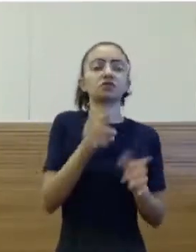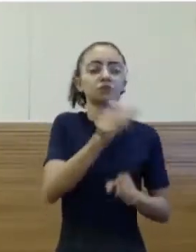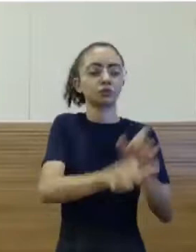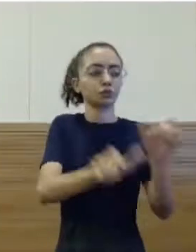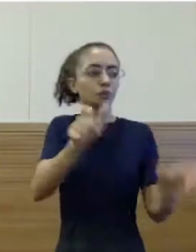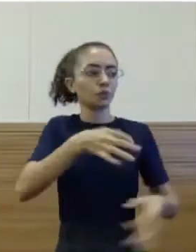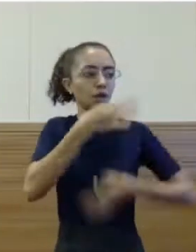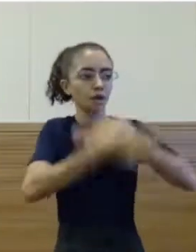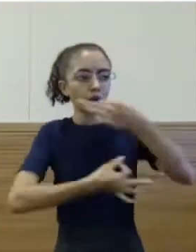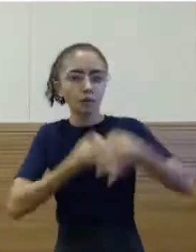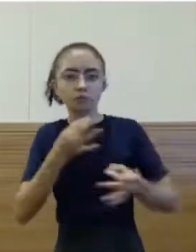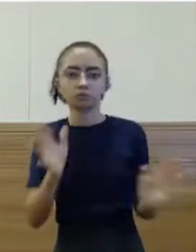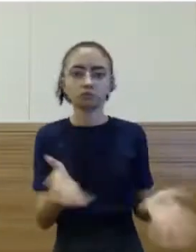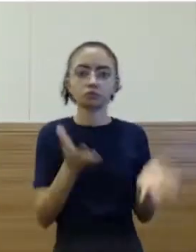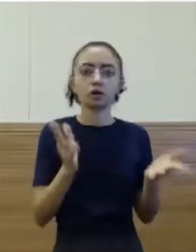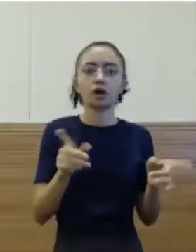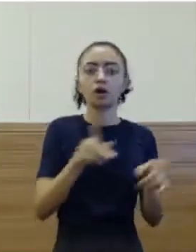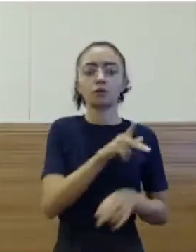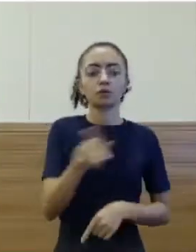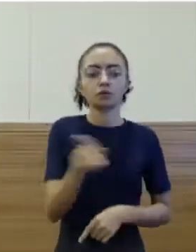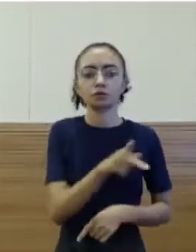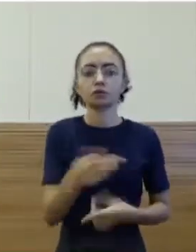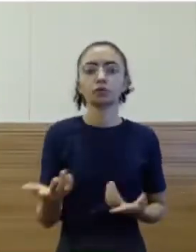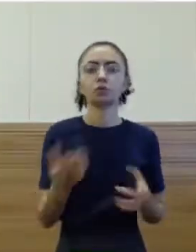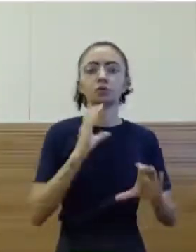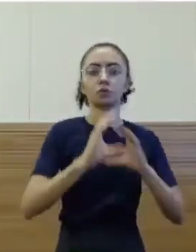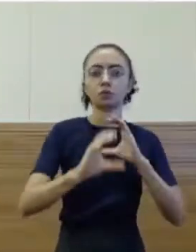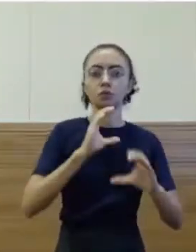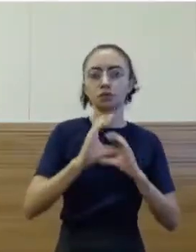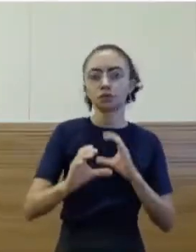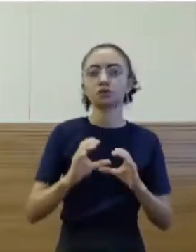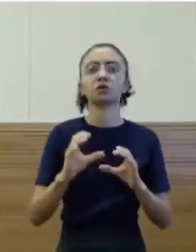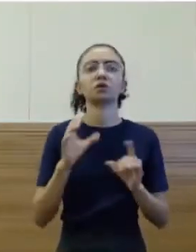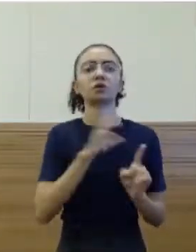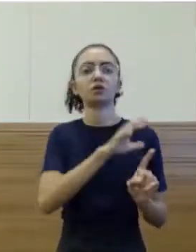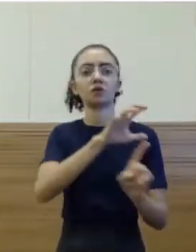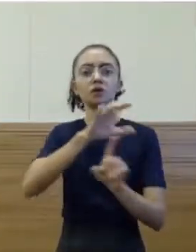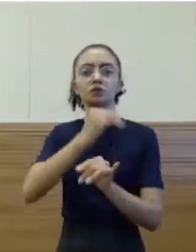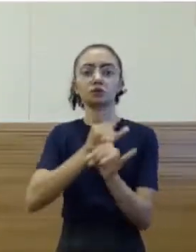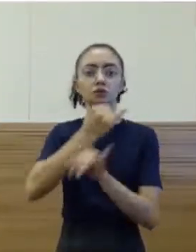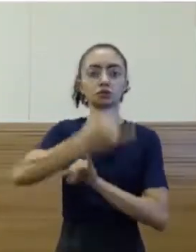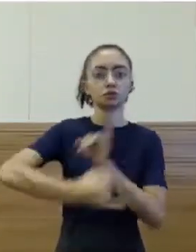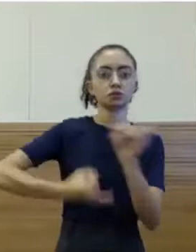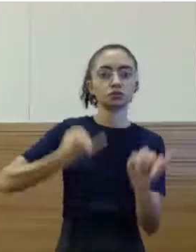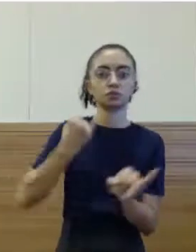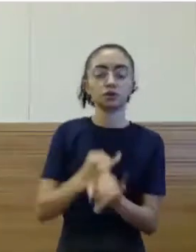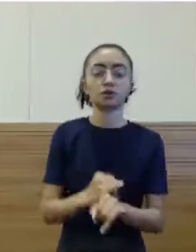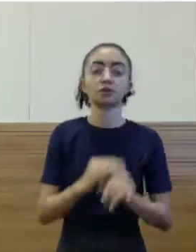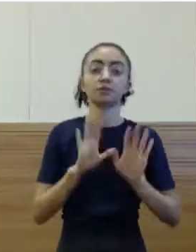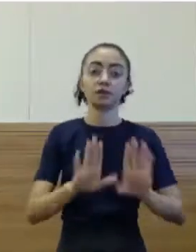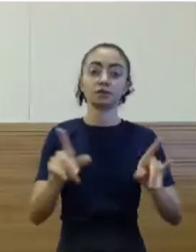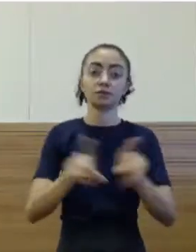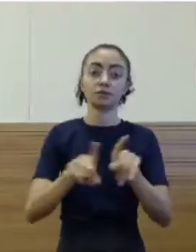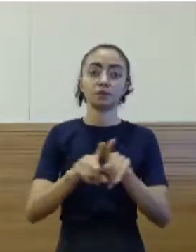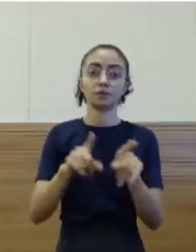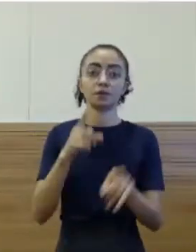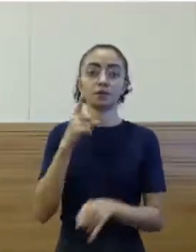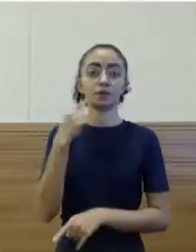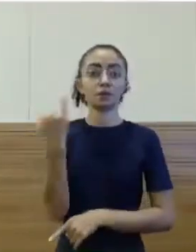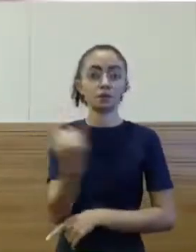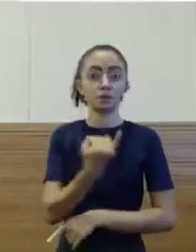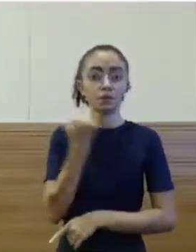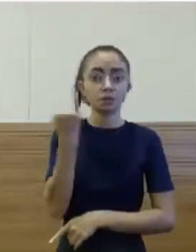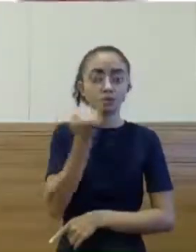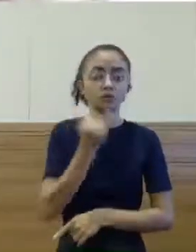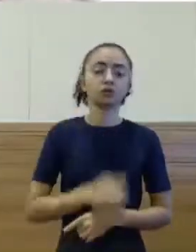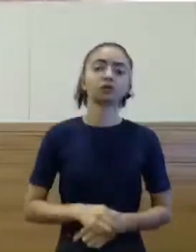of those who opinion makers, influencers, communicators, teachers. And another